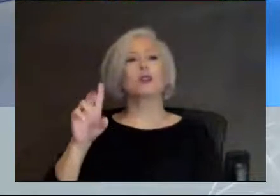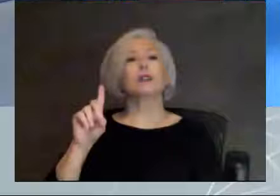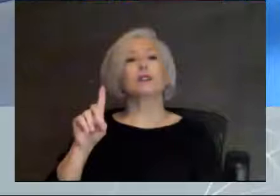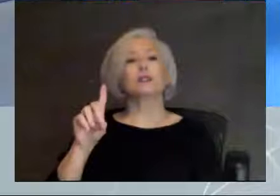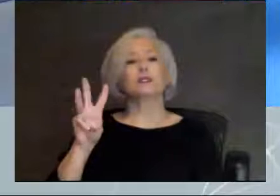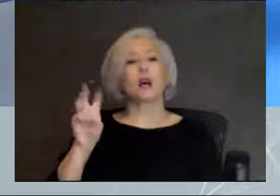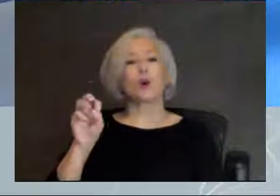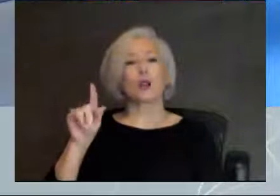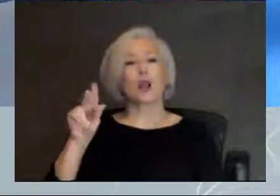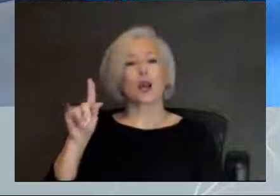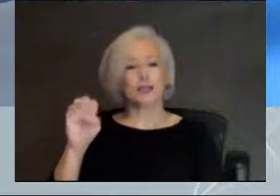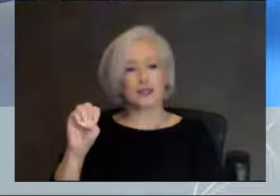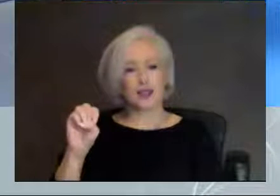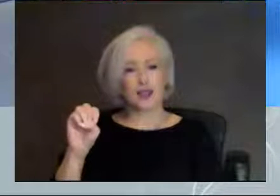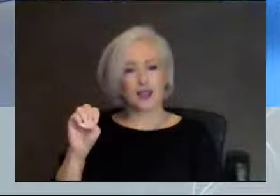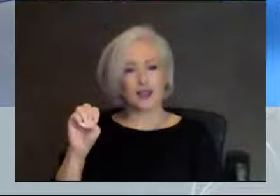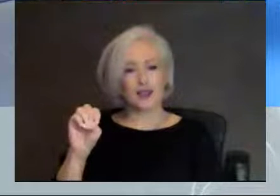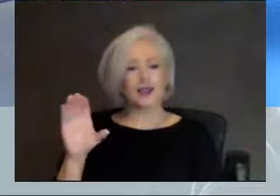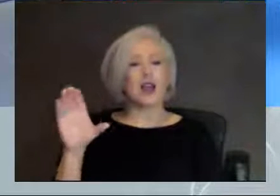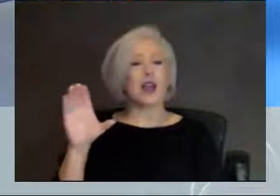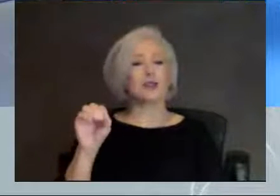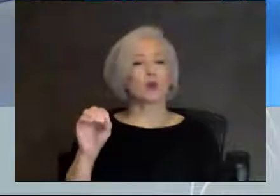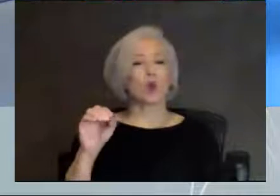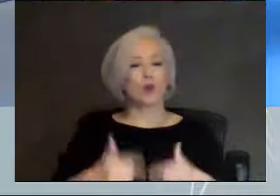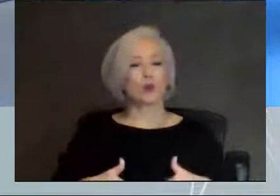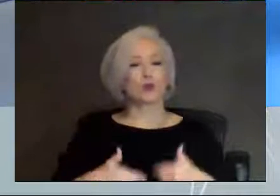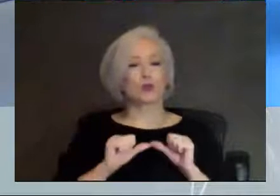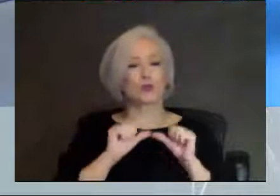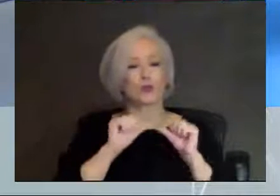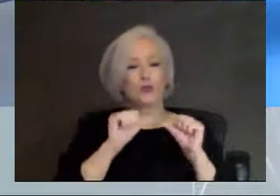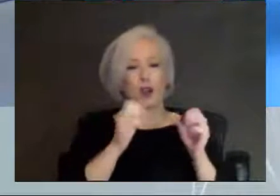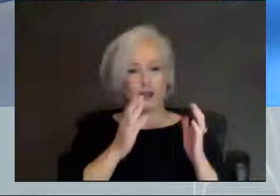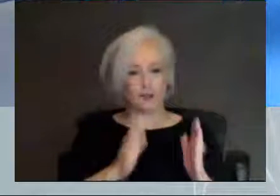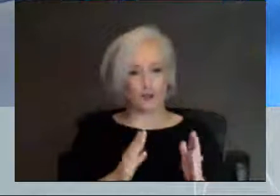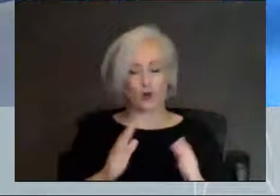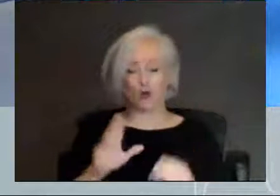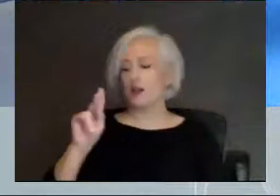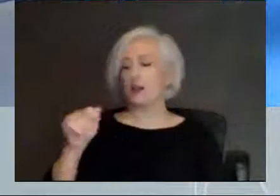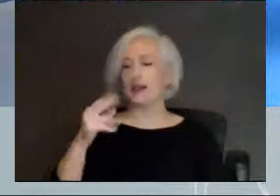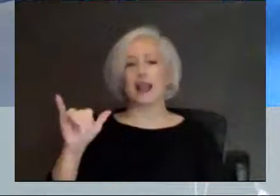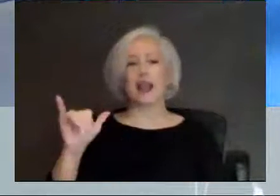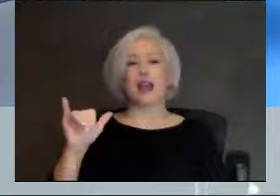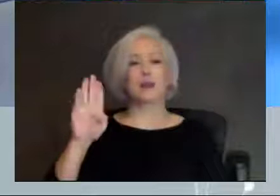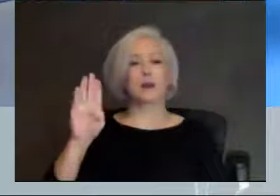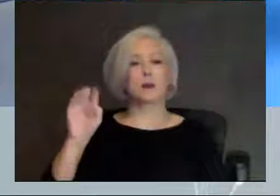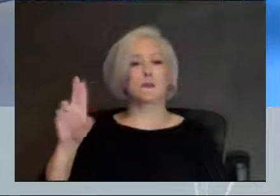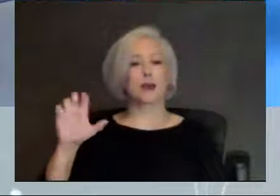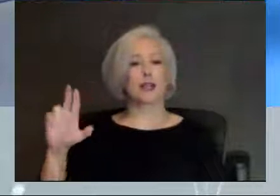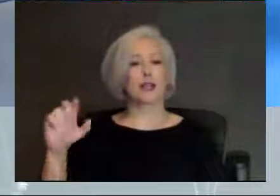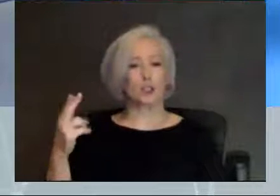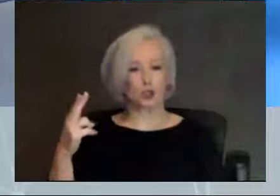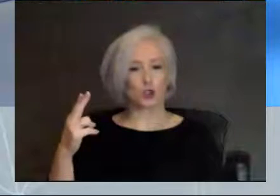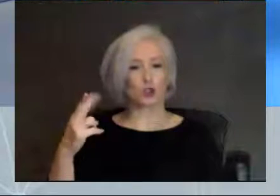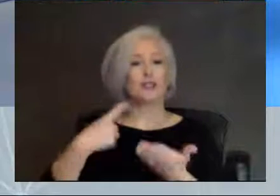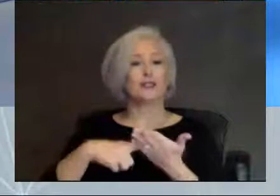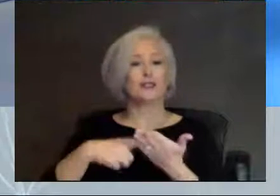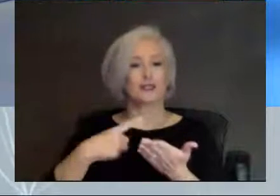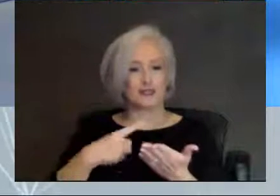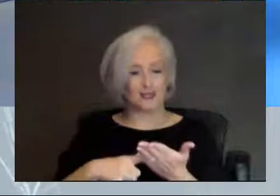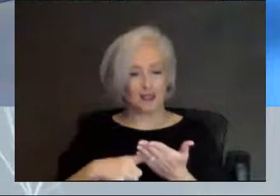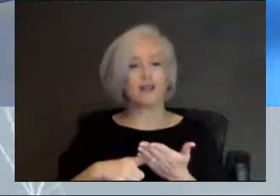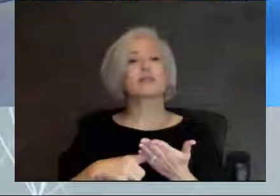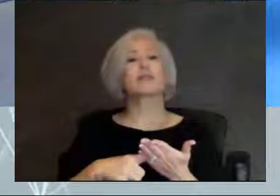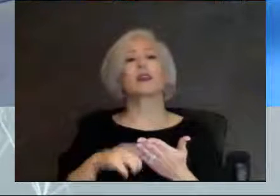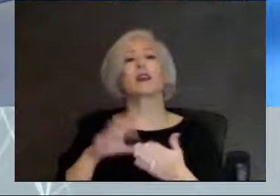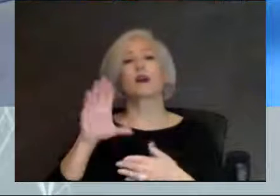co-survivor Kathy Benich discussing advances in colorectal cancer. And remember to share this link with people you